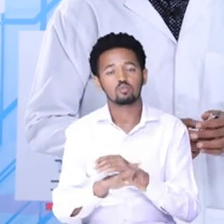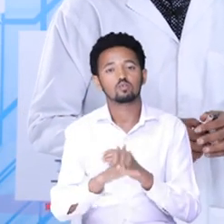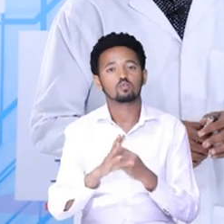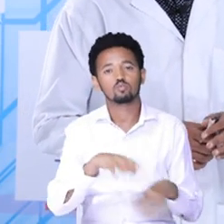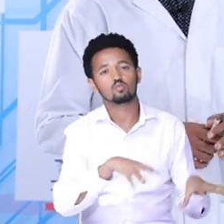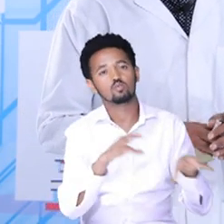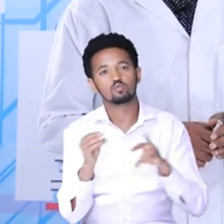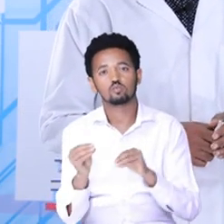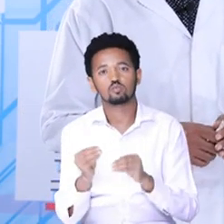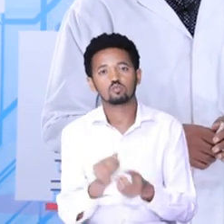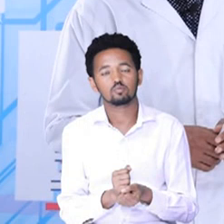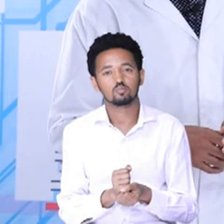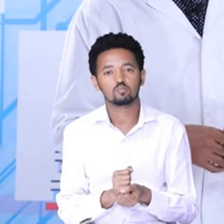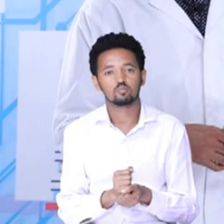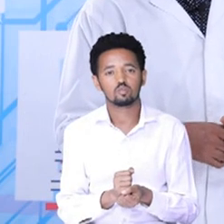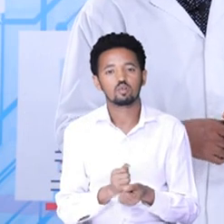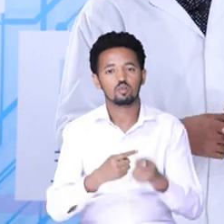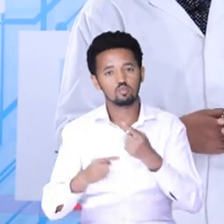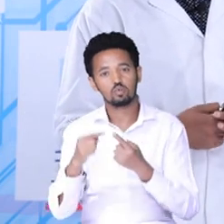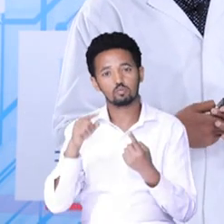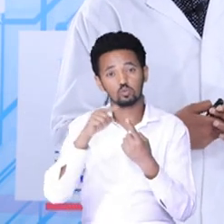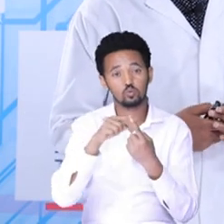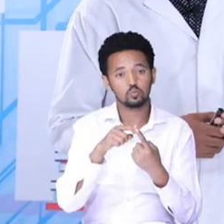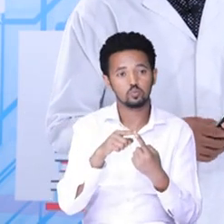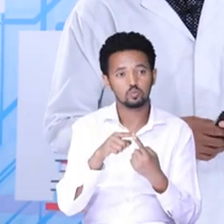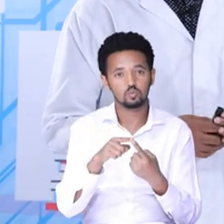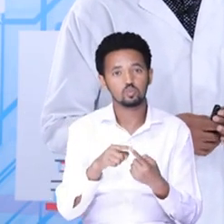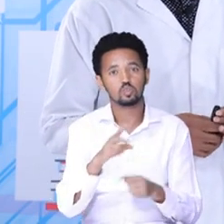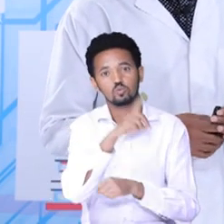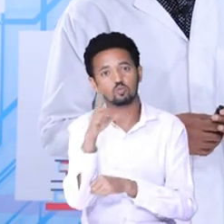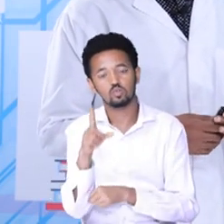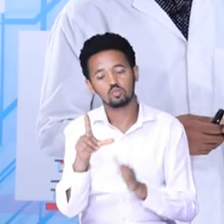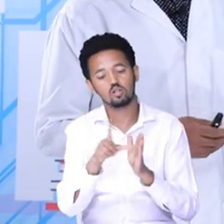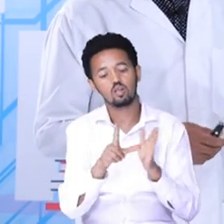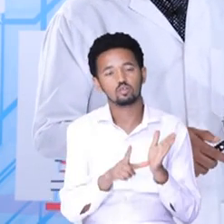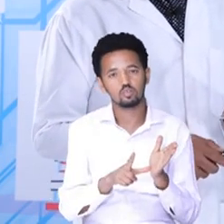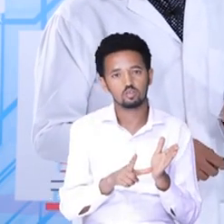Students, let's come to the today's lesson of